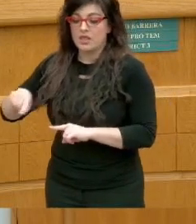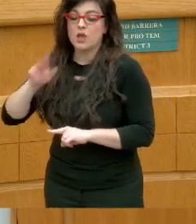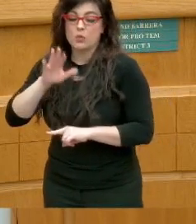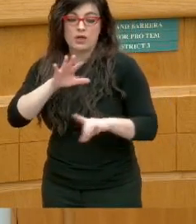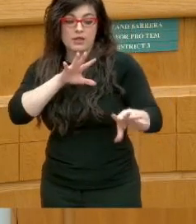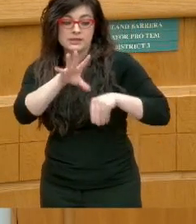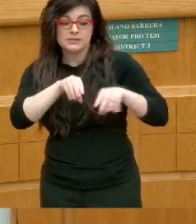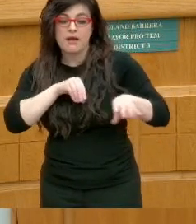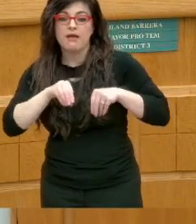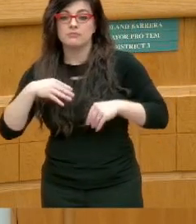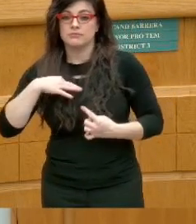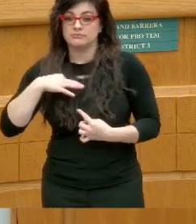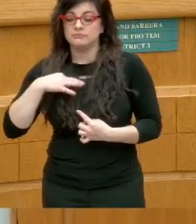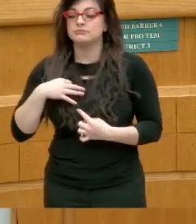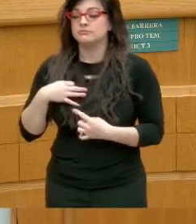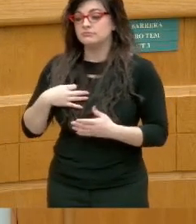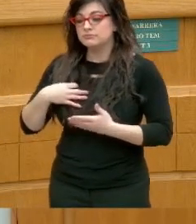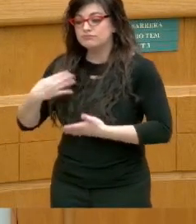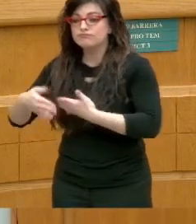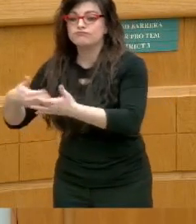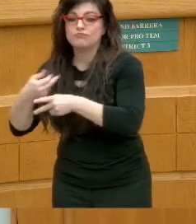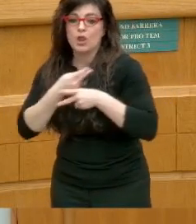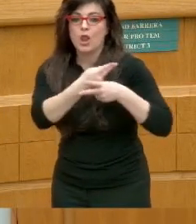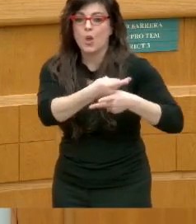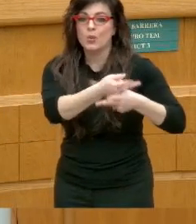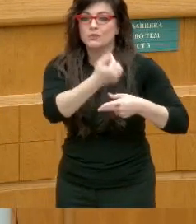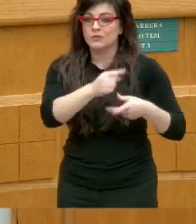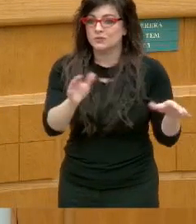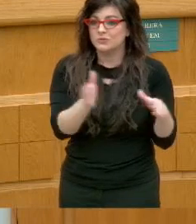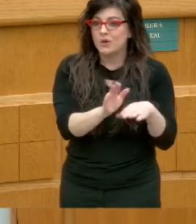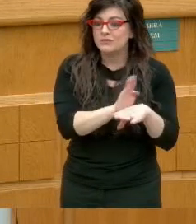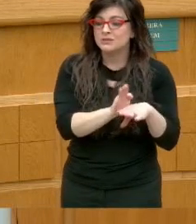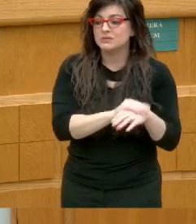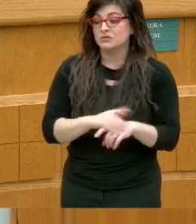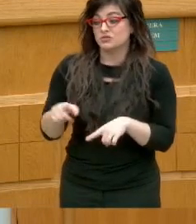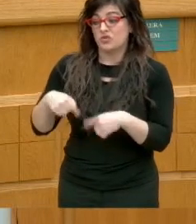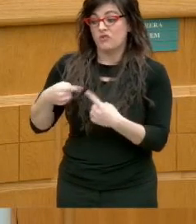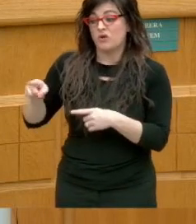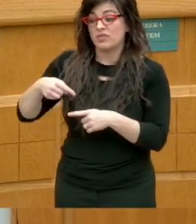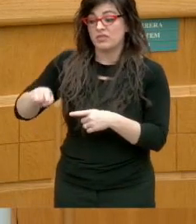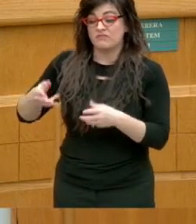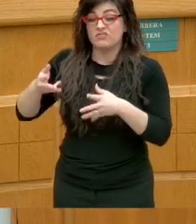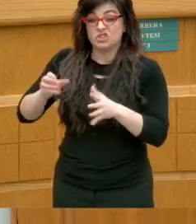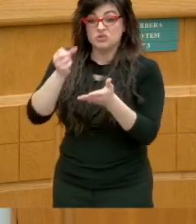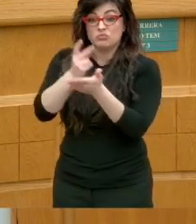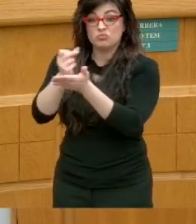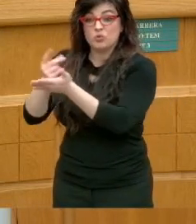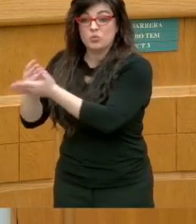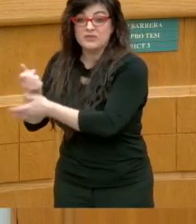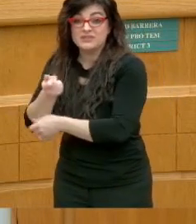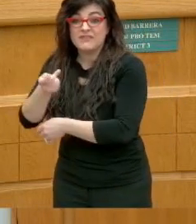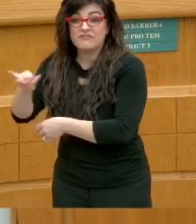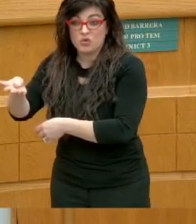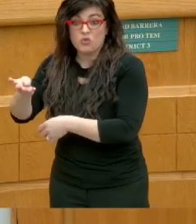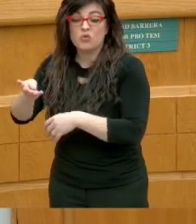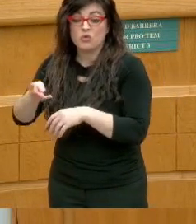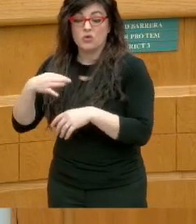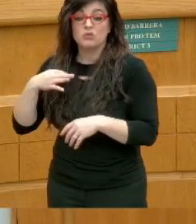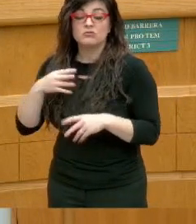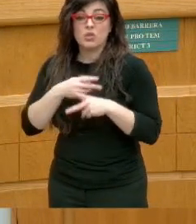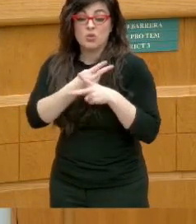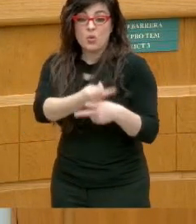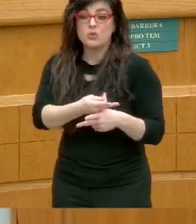date. 9 loans have been completely funded at about $185,000. They also have 8 loans in final stages of